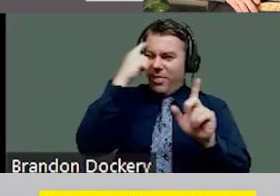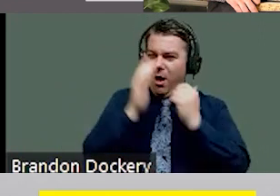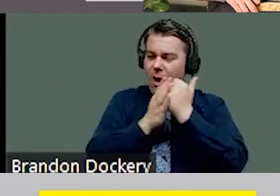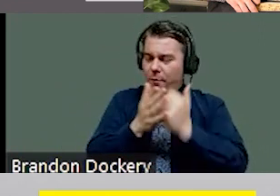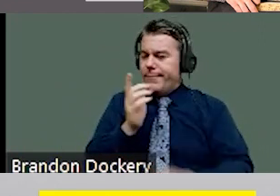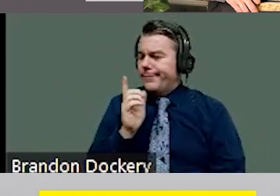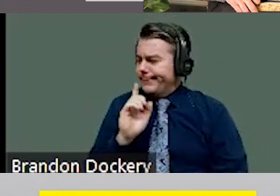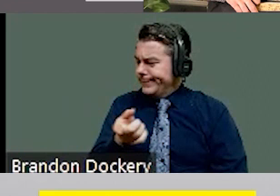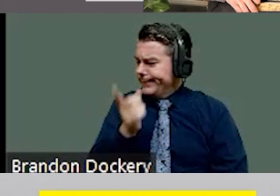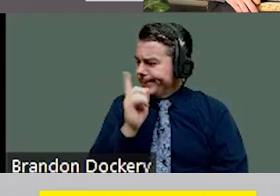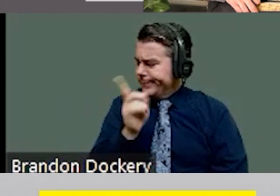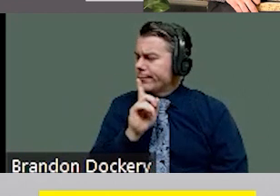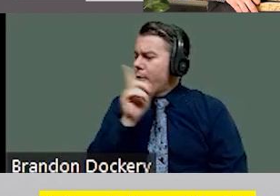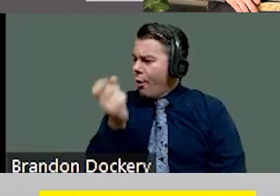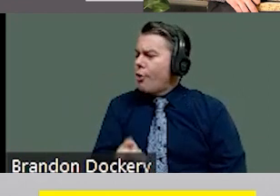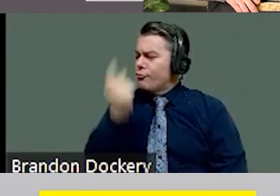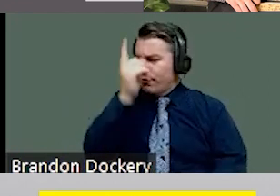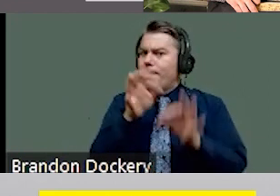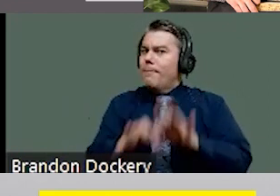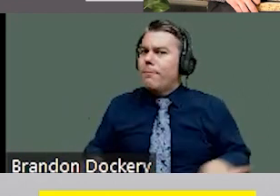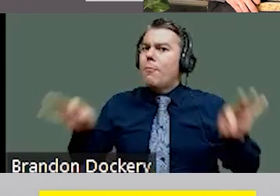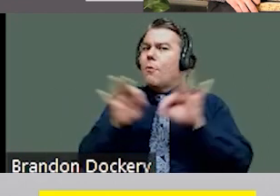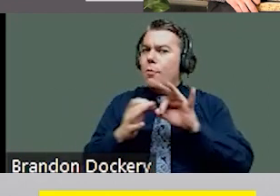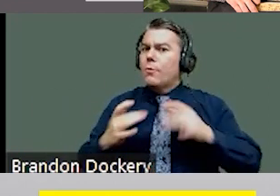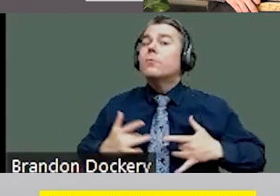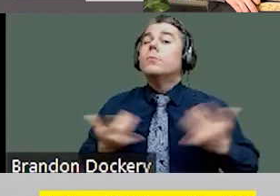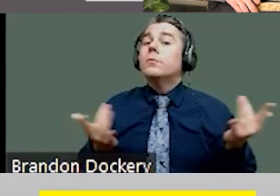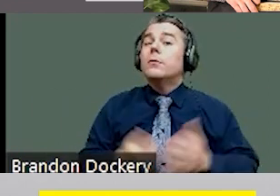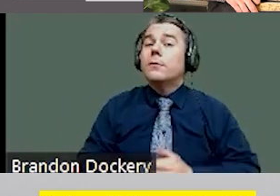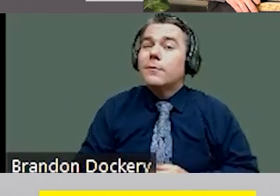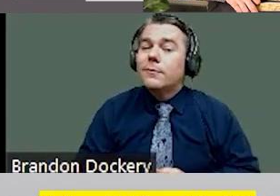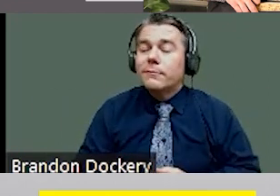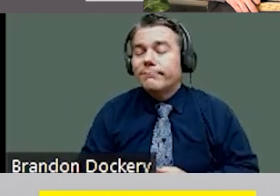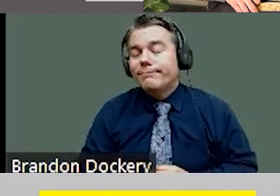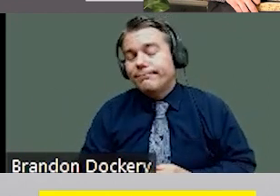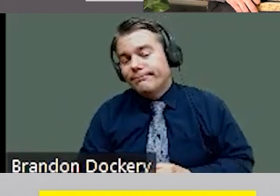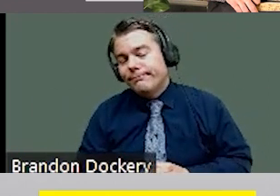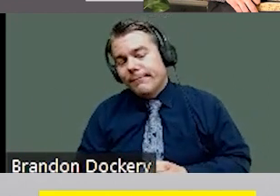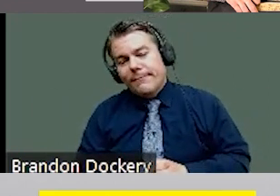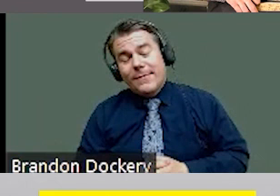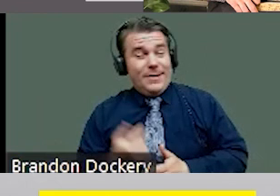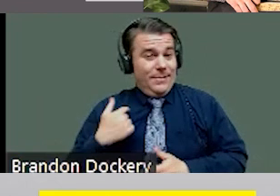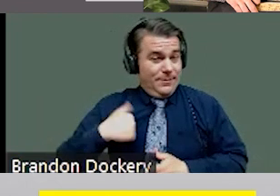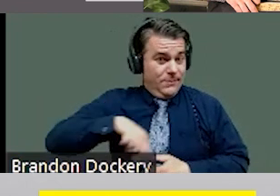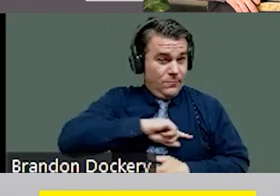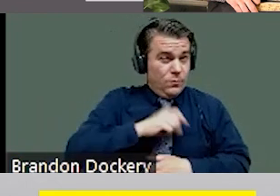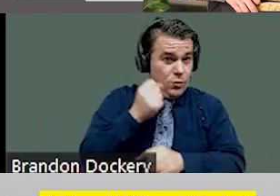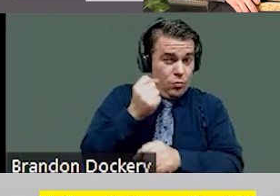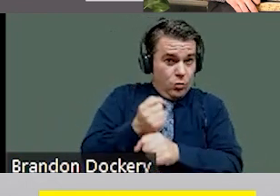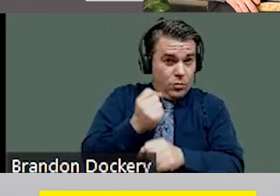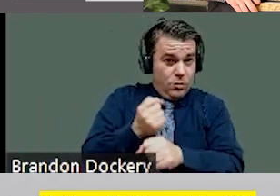into focus something that's very important for us. And that is that our